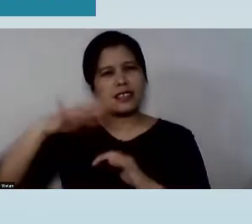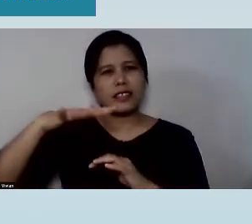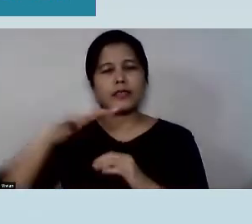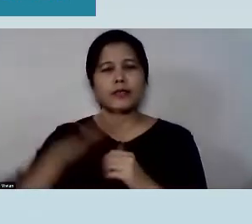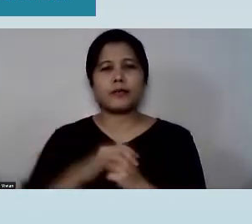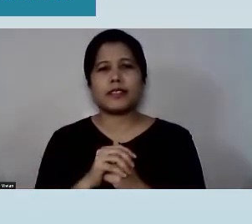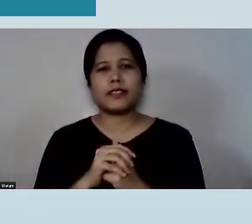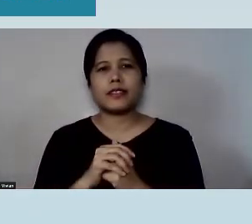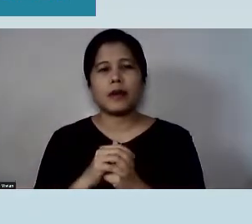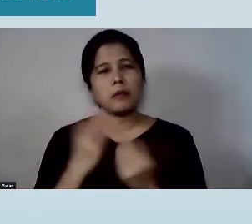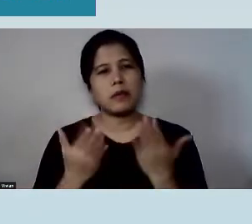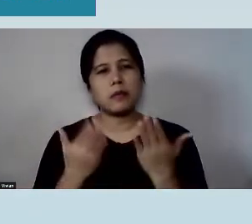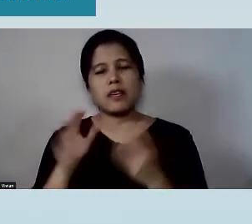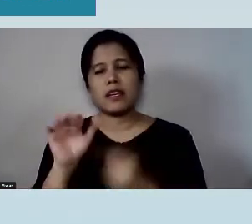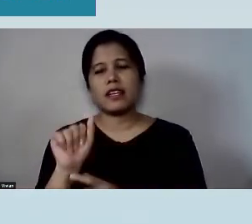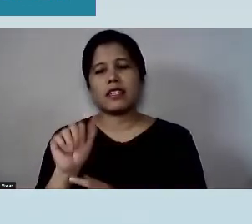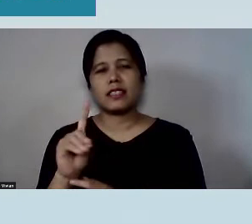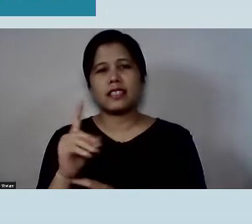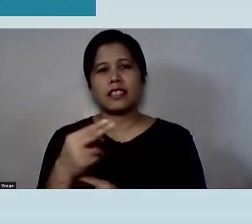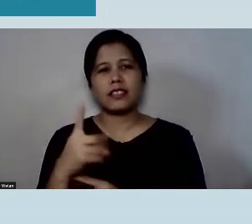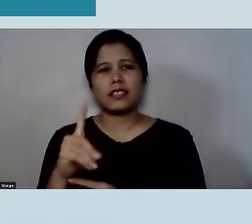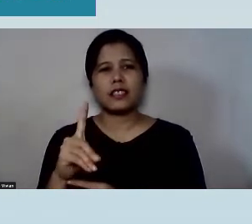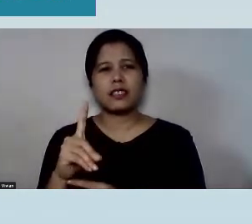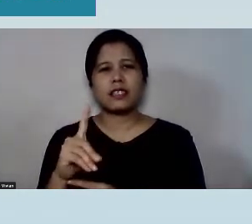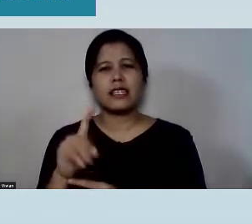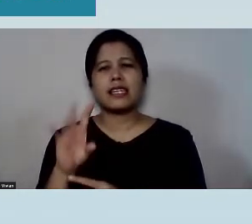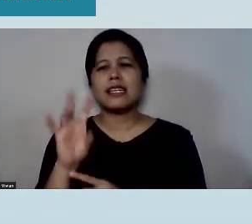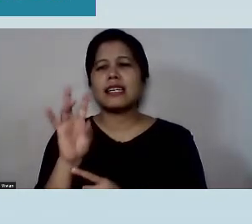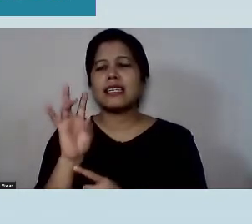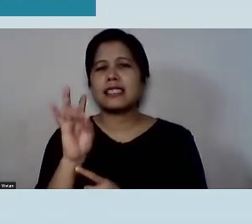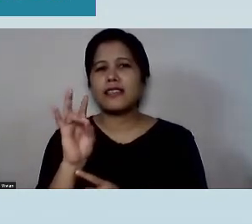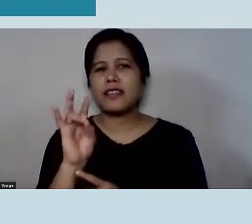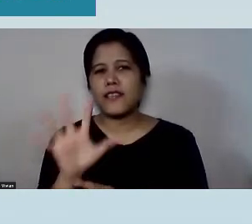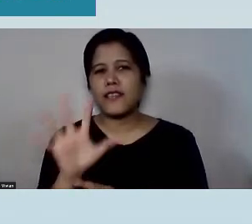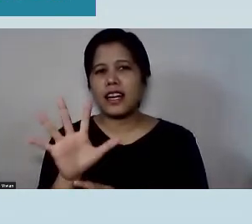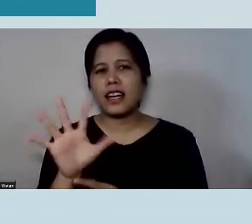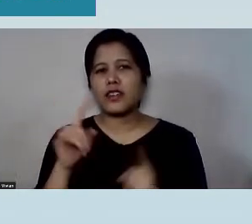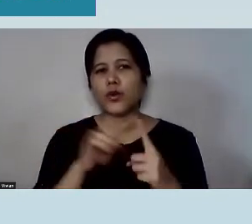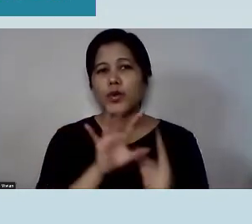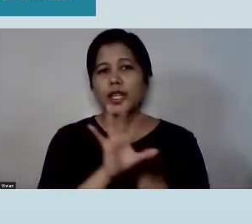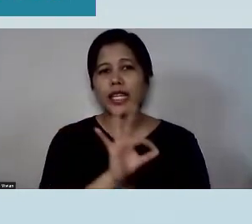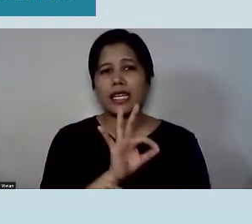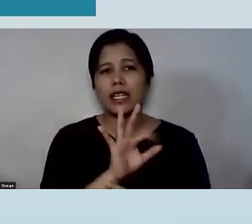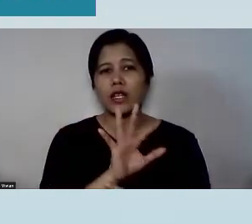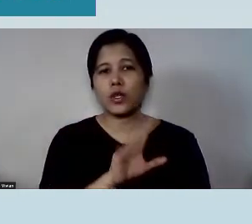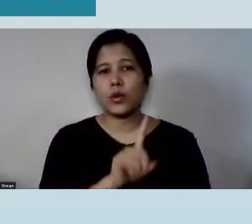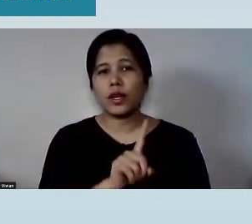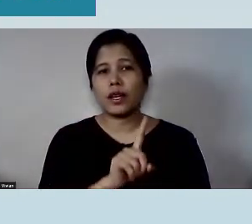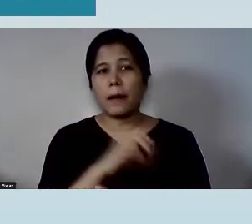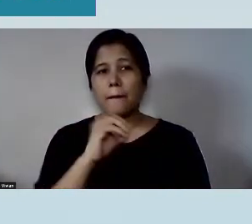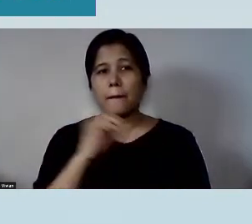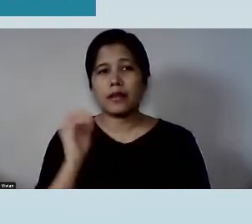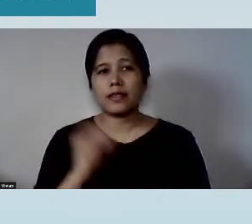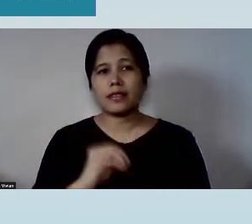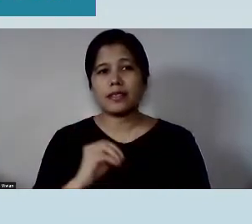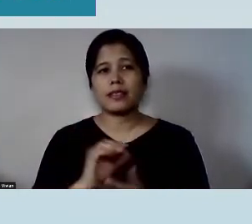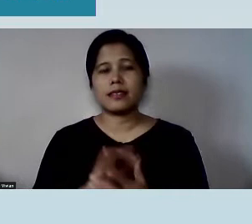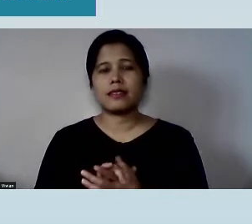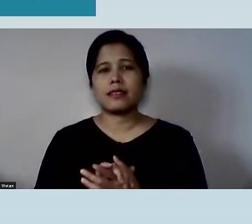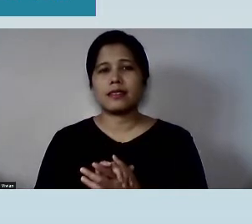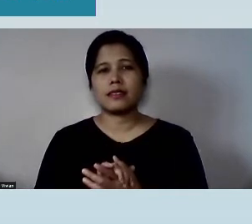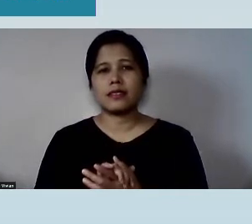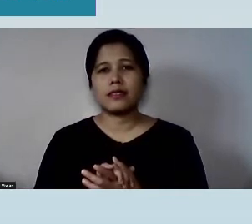heritability of ADHD ranges from 75 to 91%. And this does not mean a parent